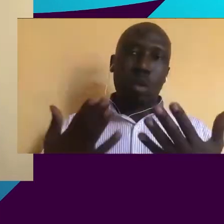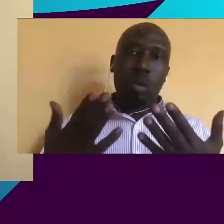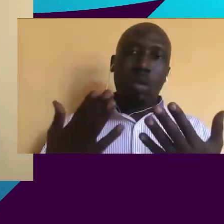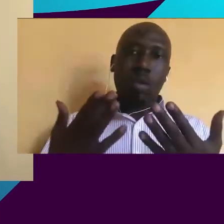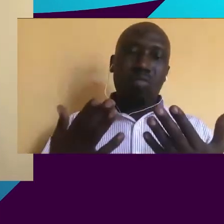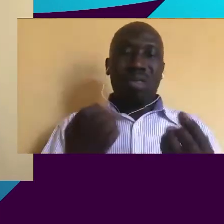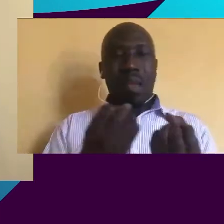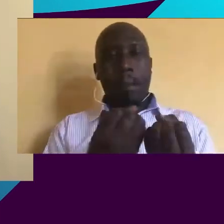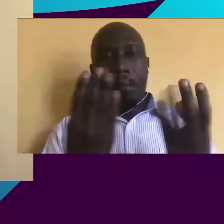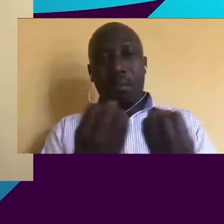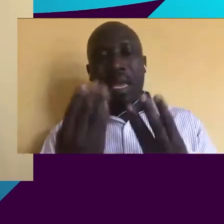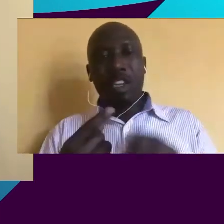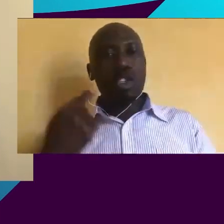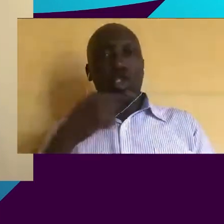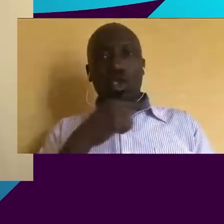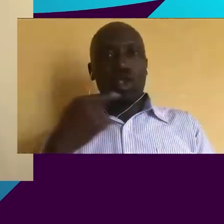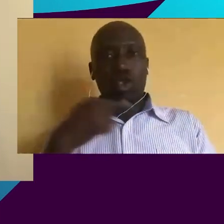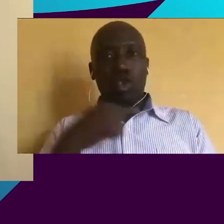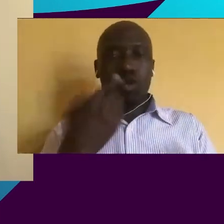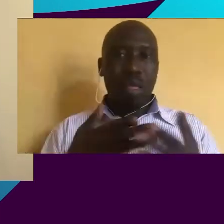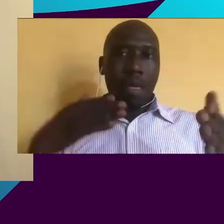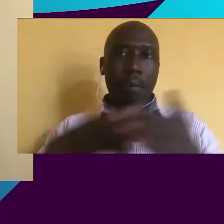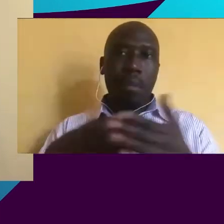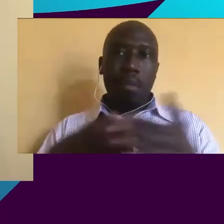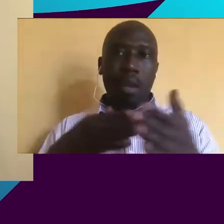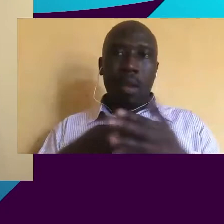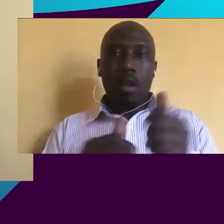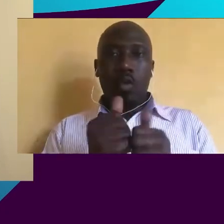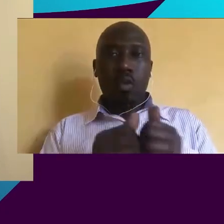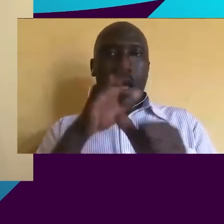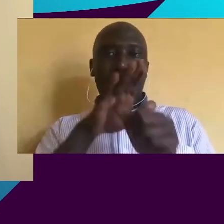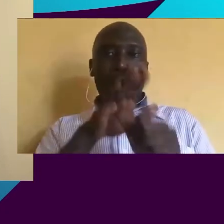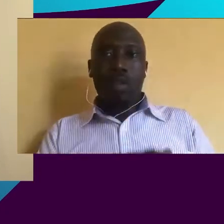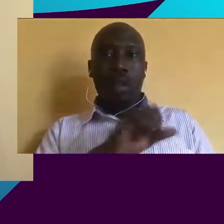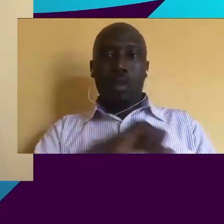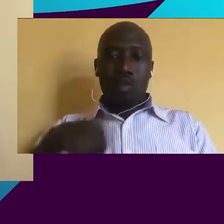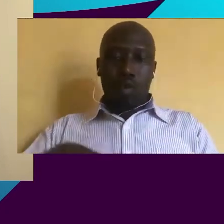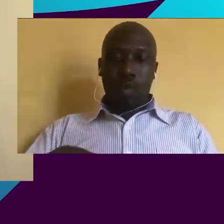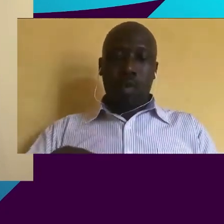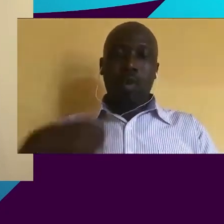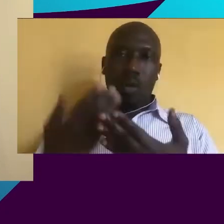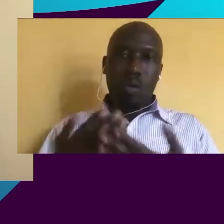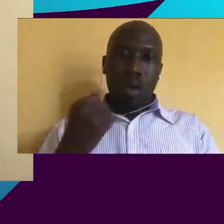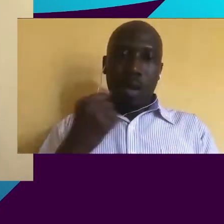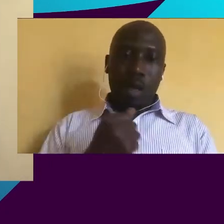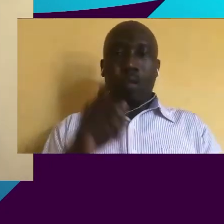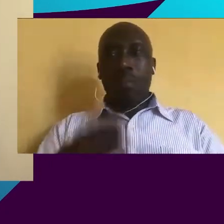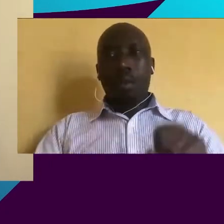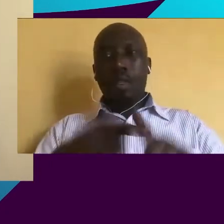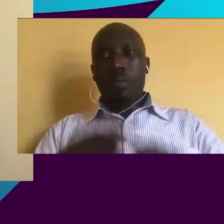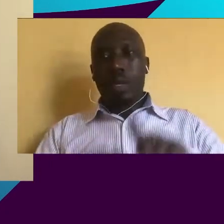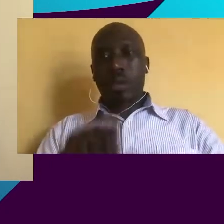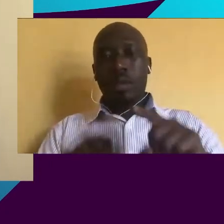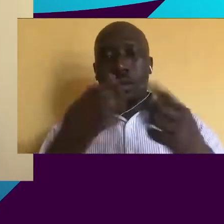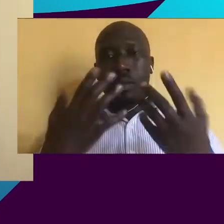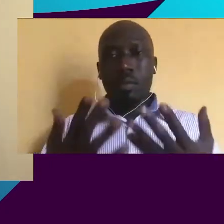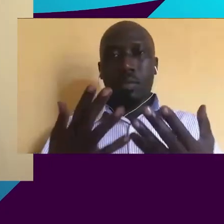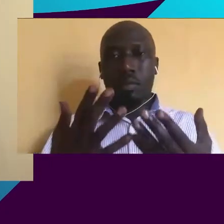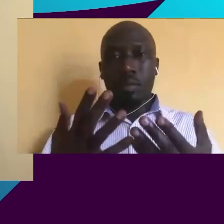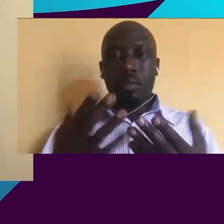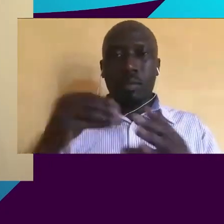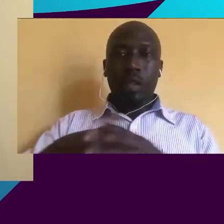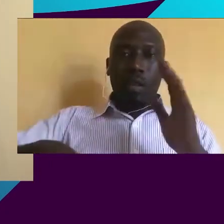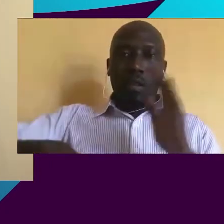social barriers which actually affect women and girls from participating, like